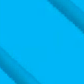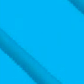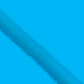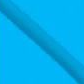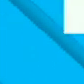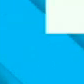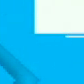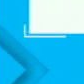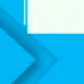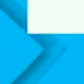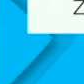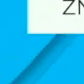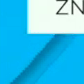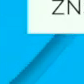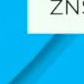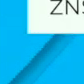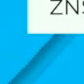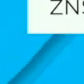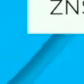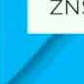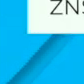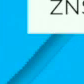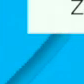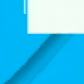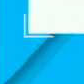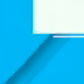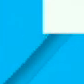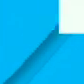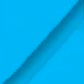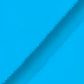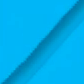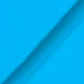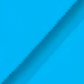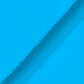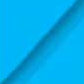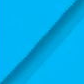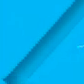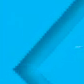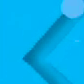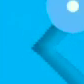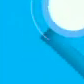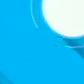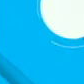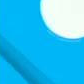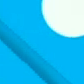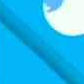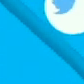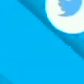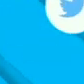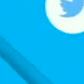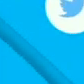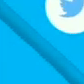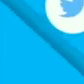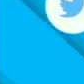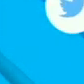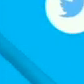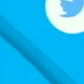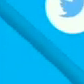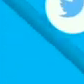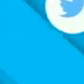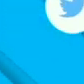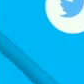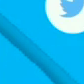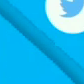Subscribe to our ZNS Network YouTube channel and follow us on our social media platforms, Facebook, Instagram, and Twitter, for breaking